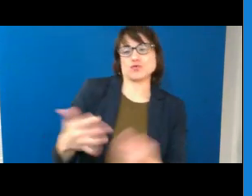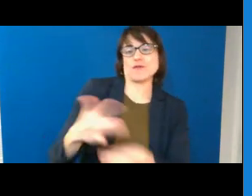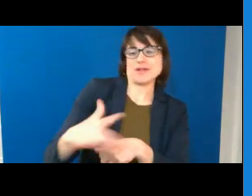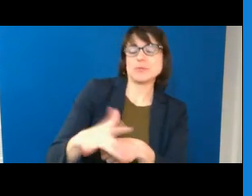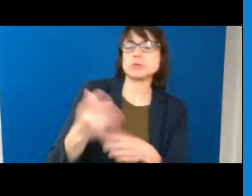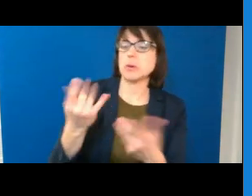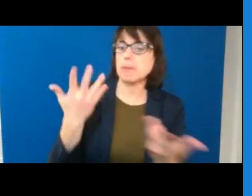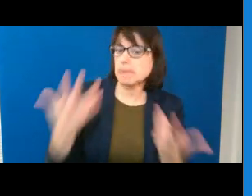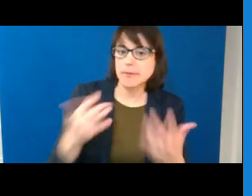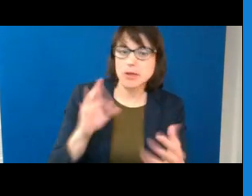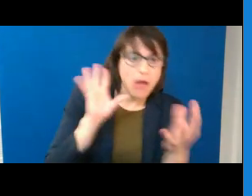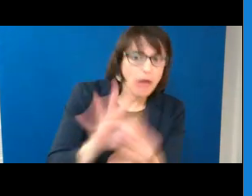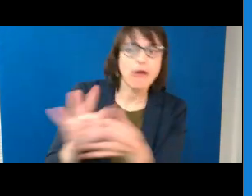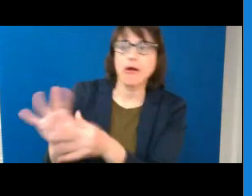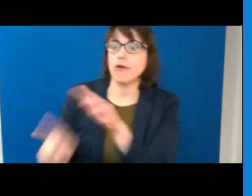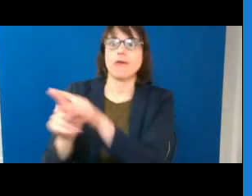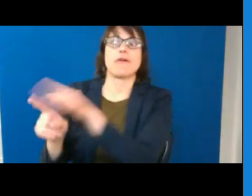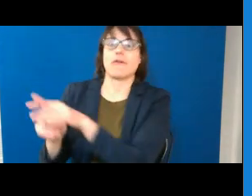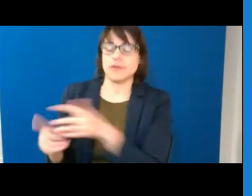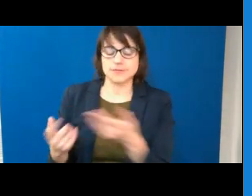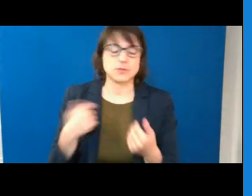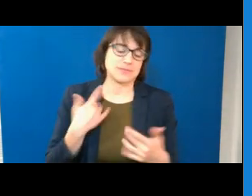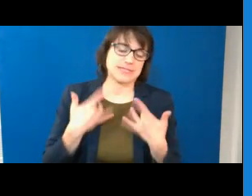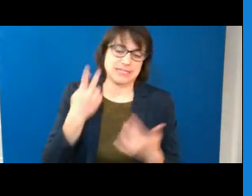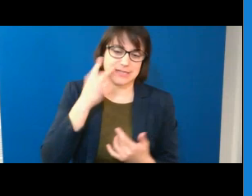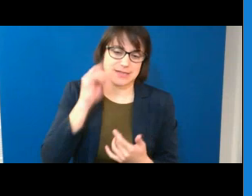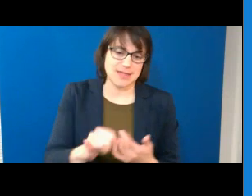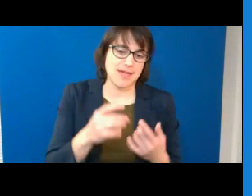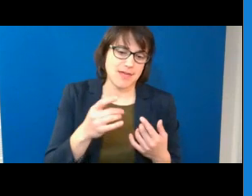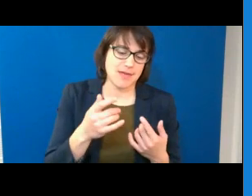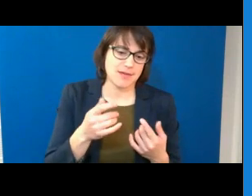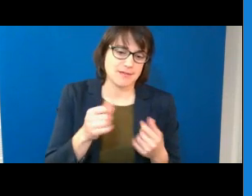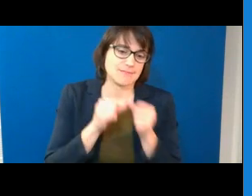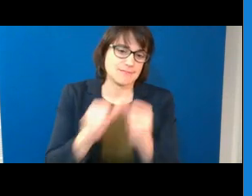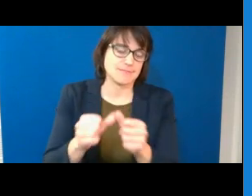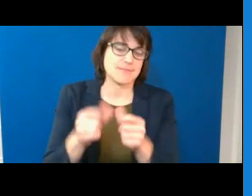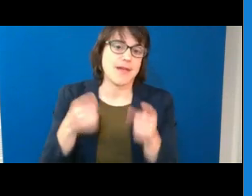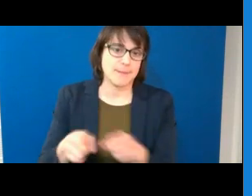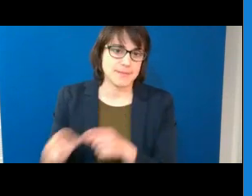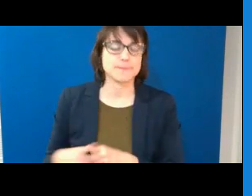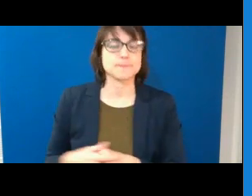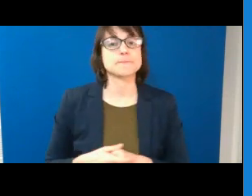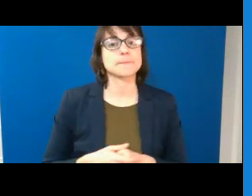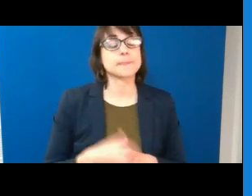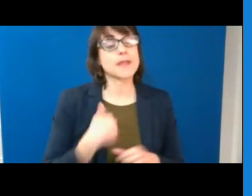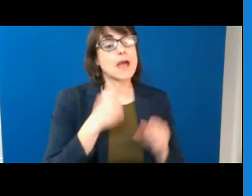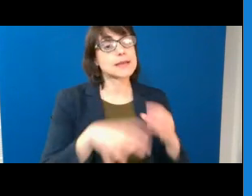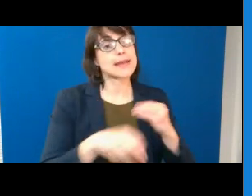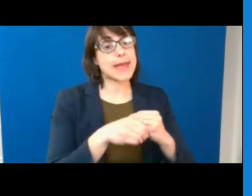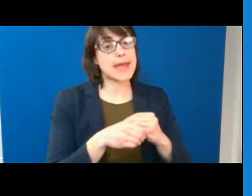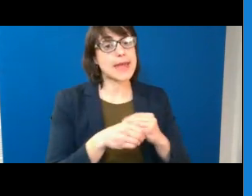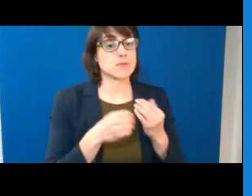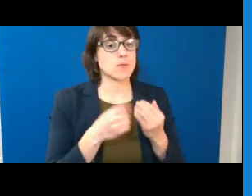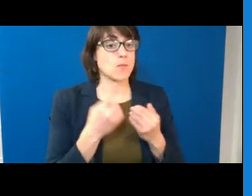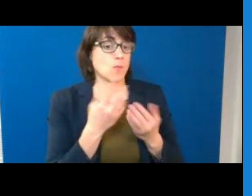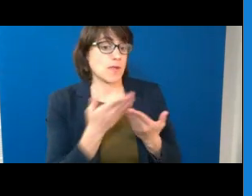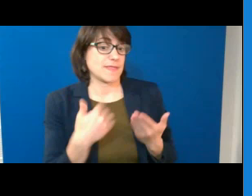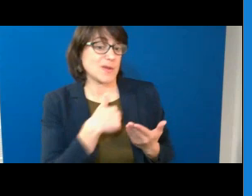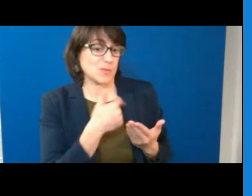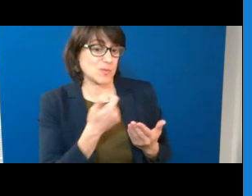I'm excited to keep seeing that happen. I can add that part of what we had set out to do was to work with